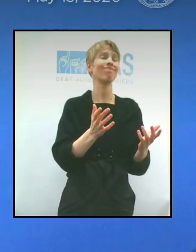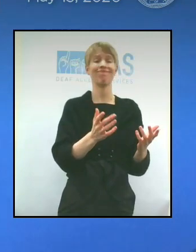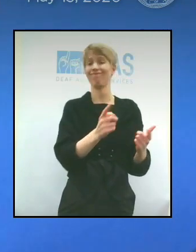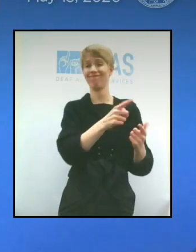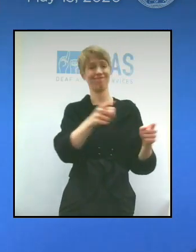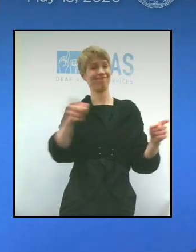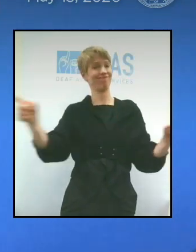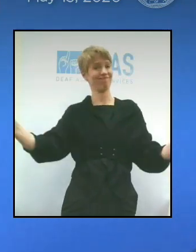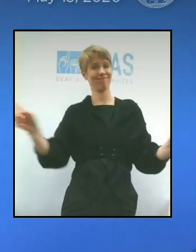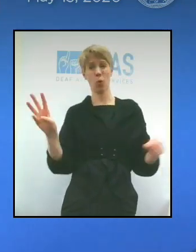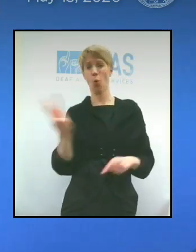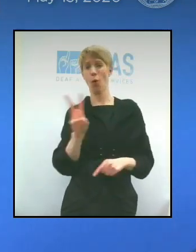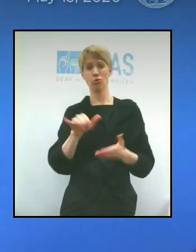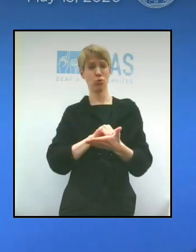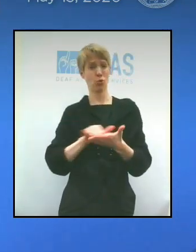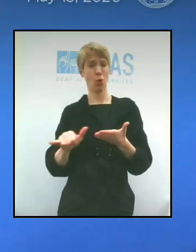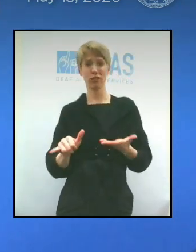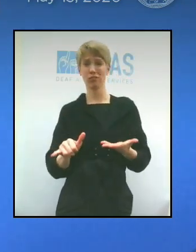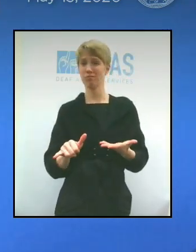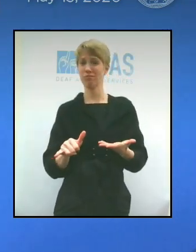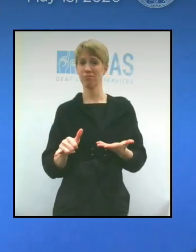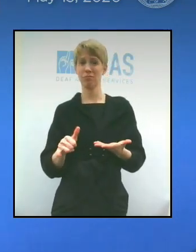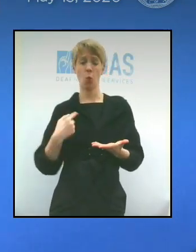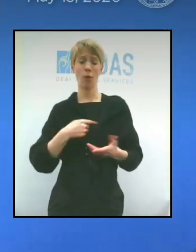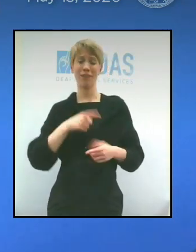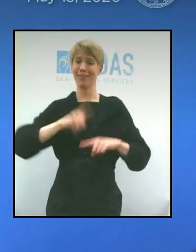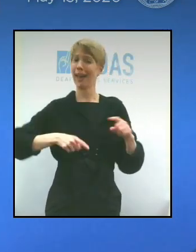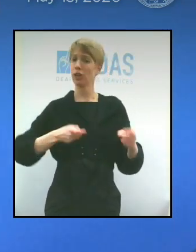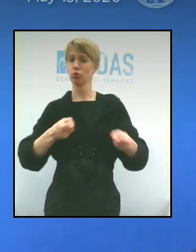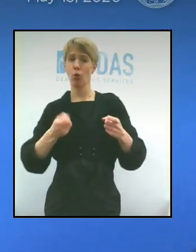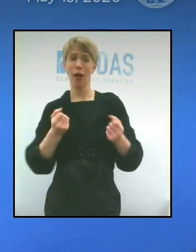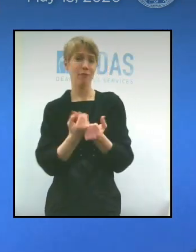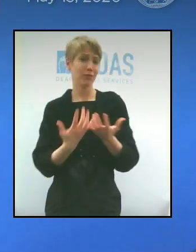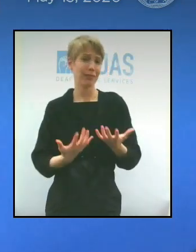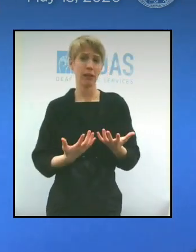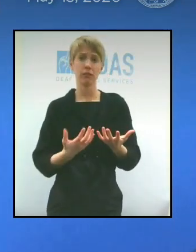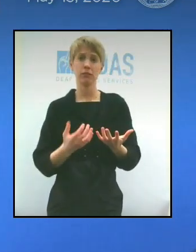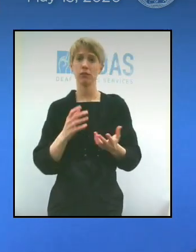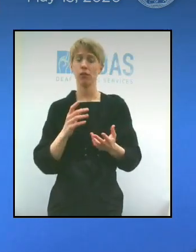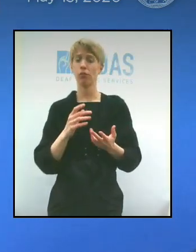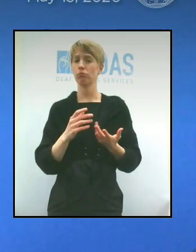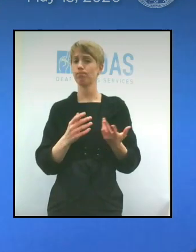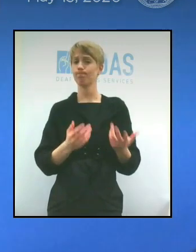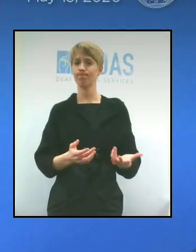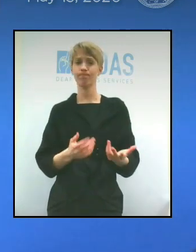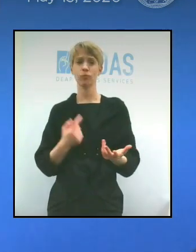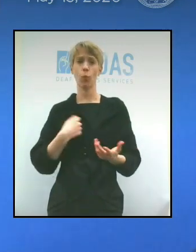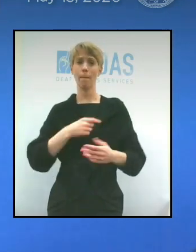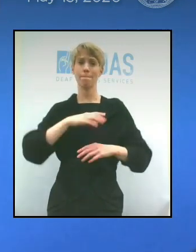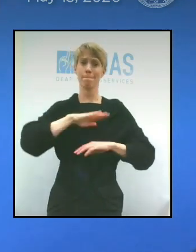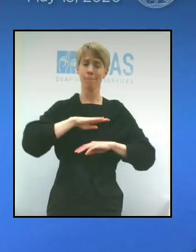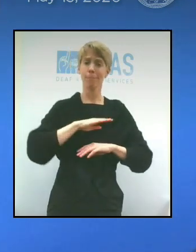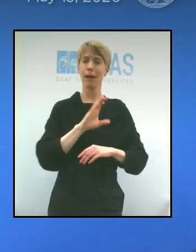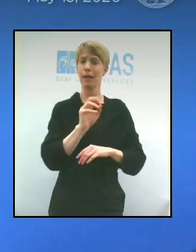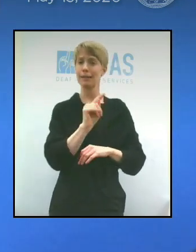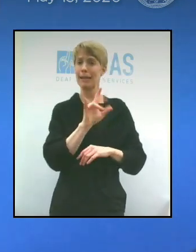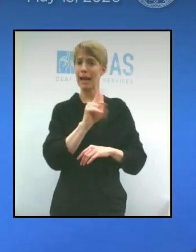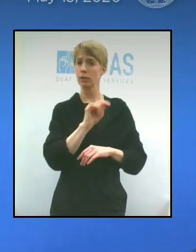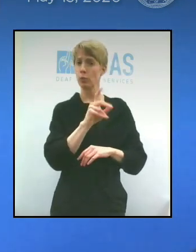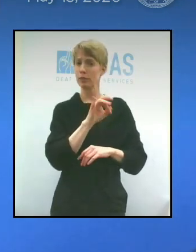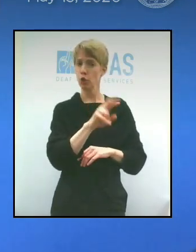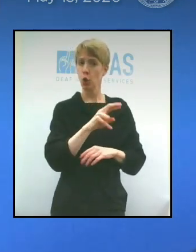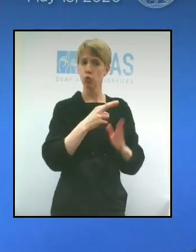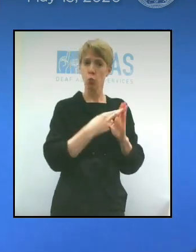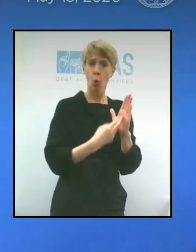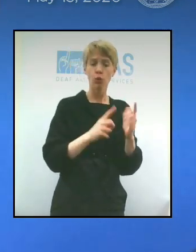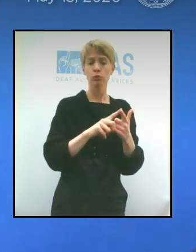York. I can only do so much. We've met the standard that we need for contact tracers. We've ramped up testing. We've met